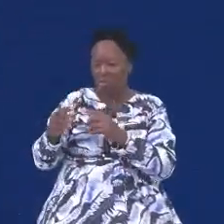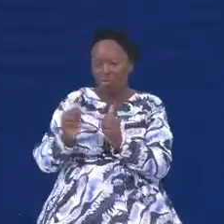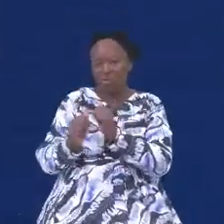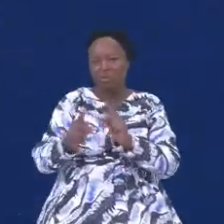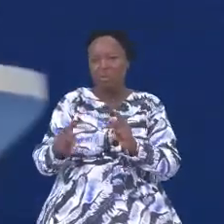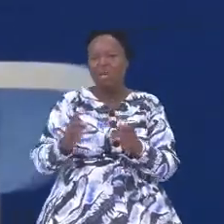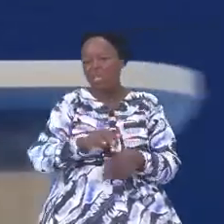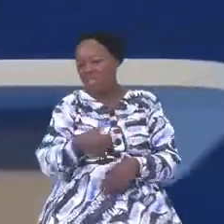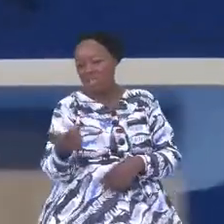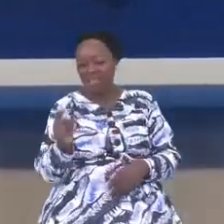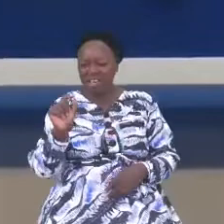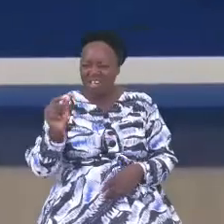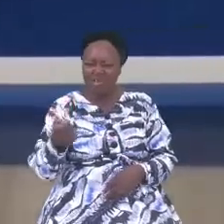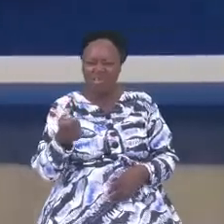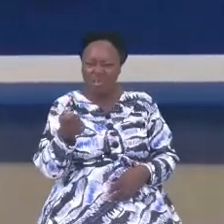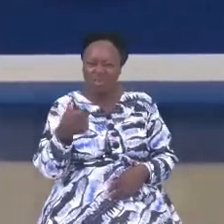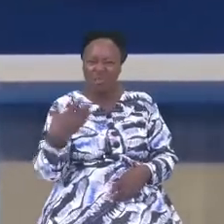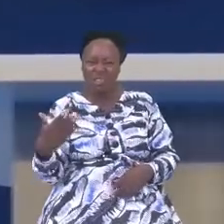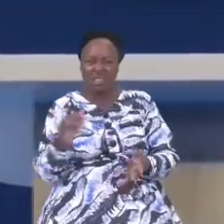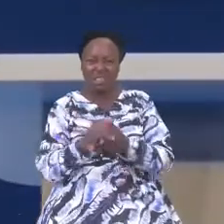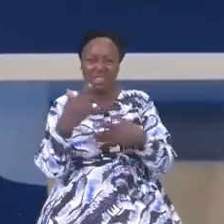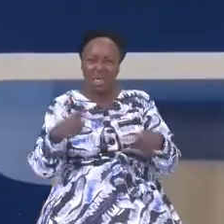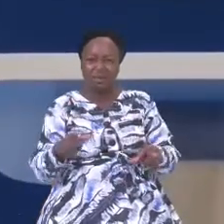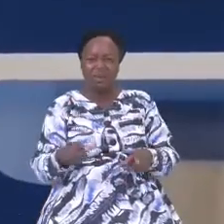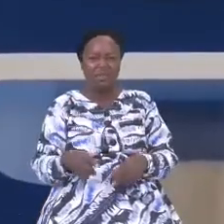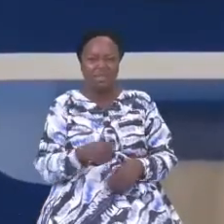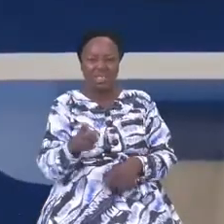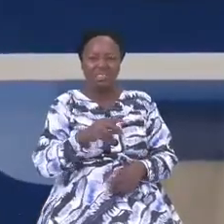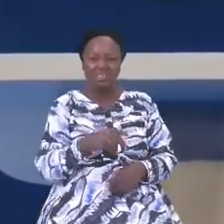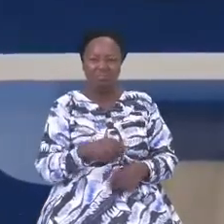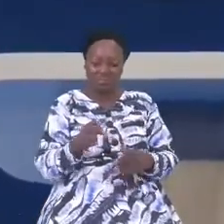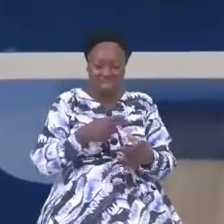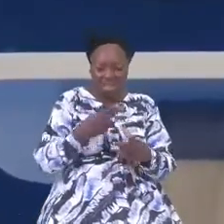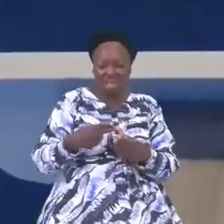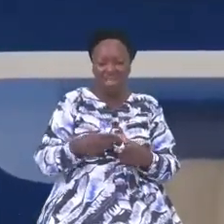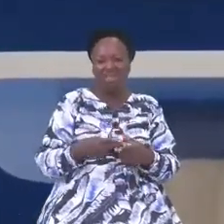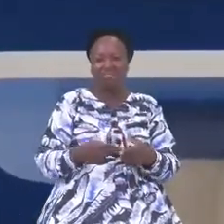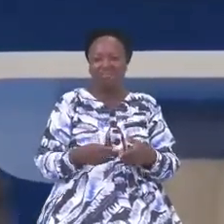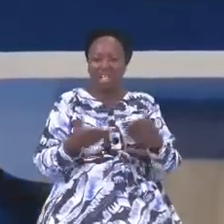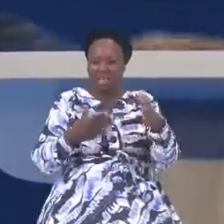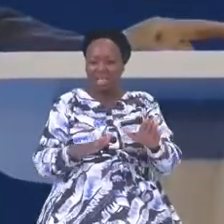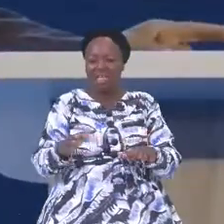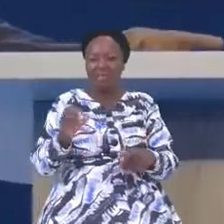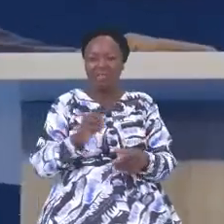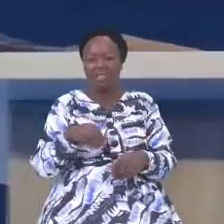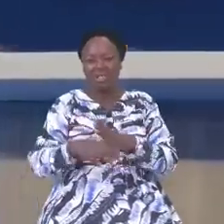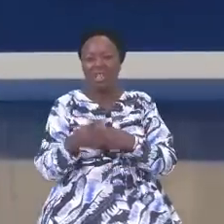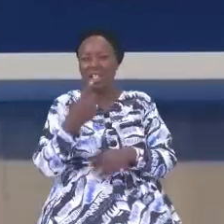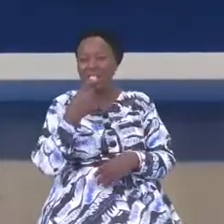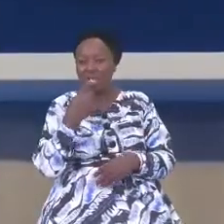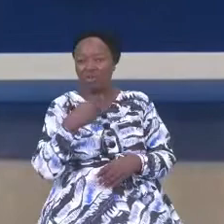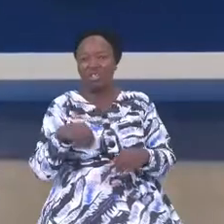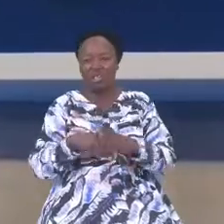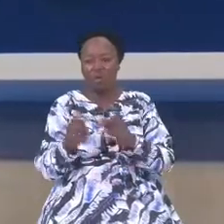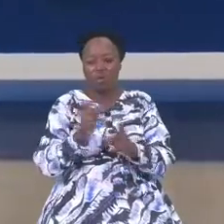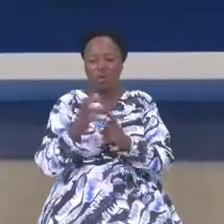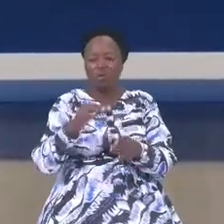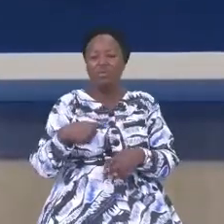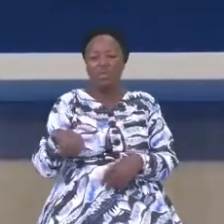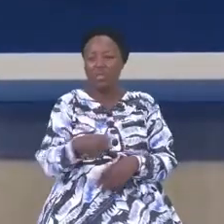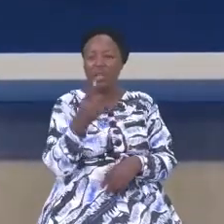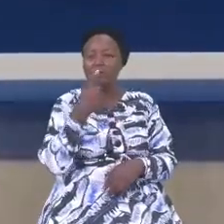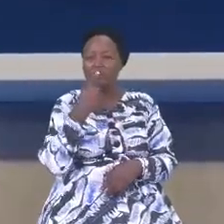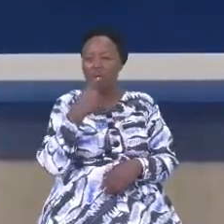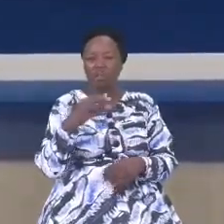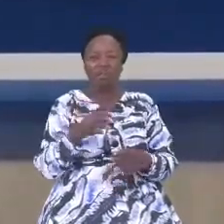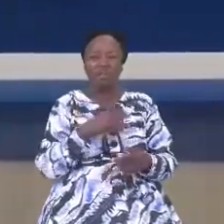that happens, they are nearer death in the tongue, in the words of their mouth, than they are to